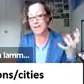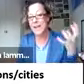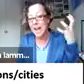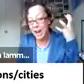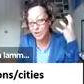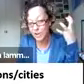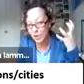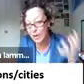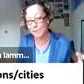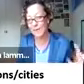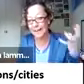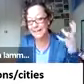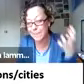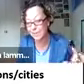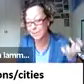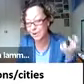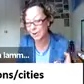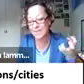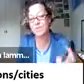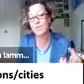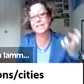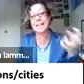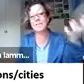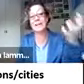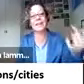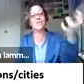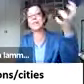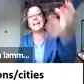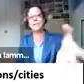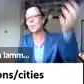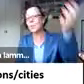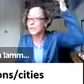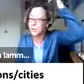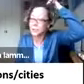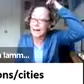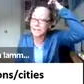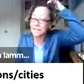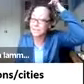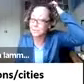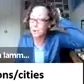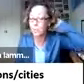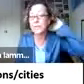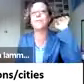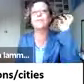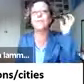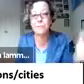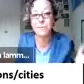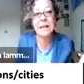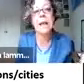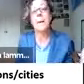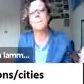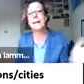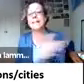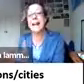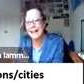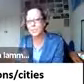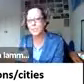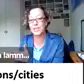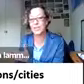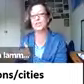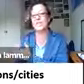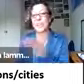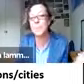very, very geographically, especially concentrated at the national level. Look at the United Kingdom with 50 big